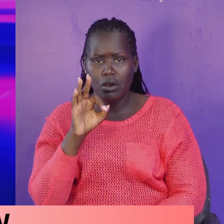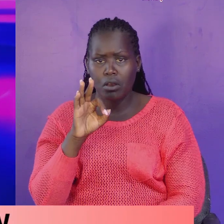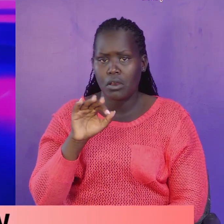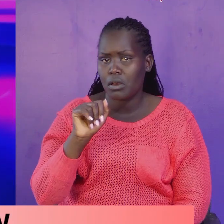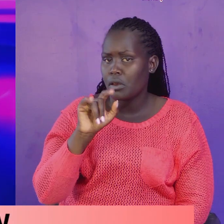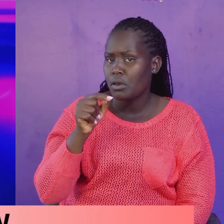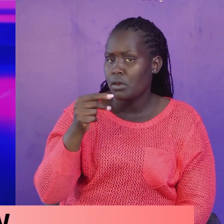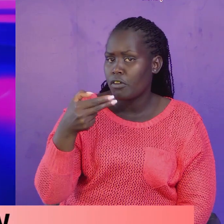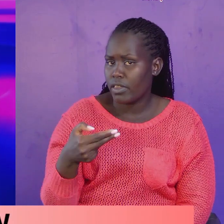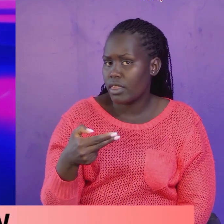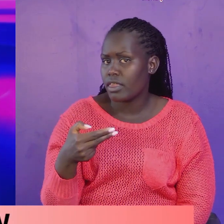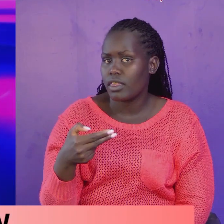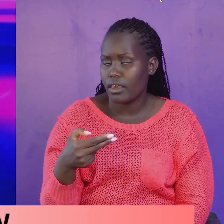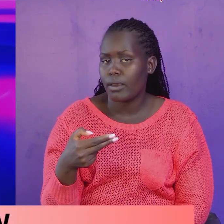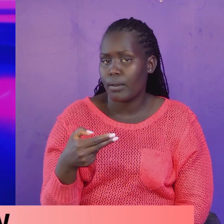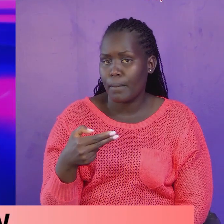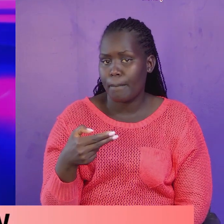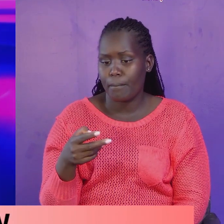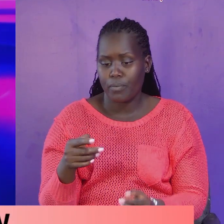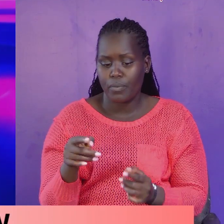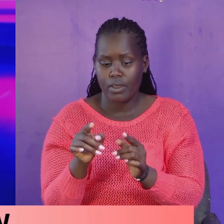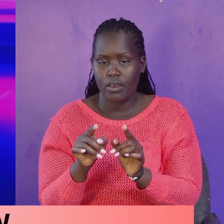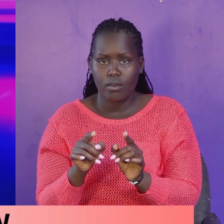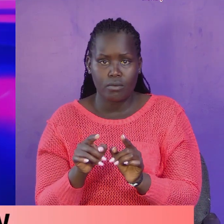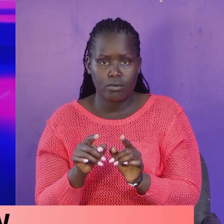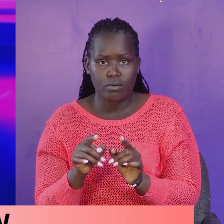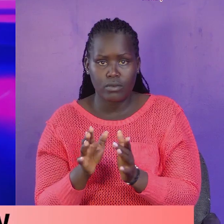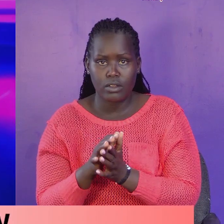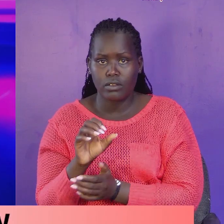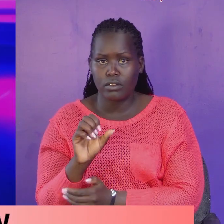Kipyegon and Tigist Asefa?